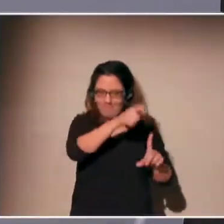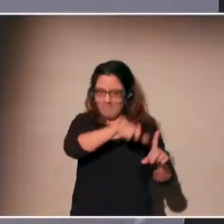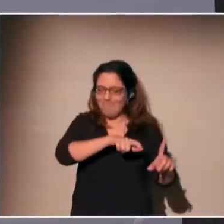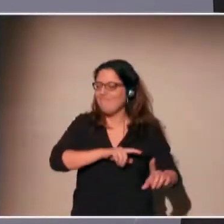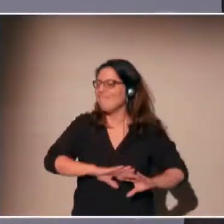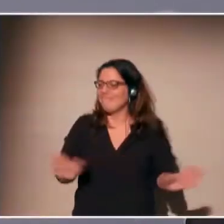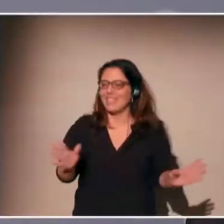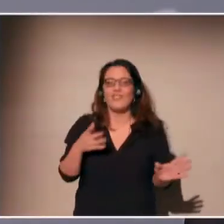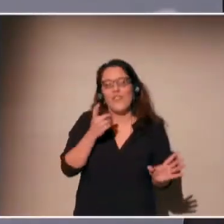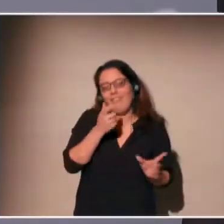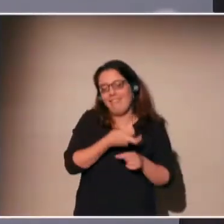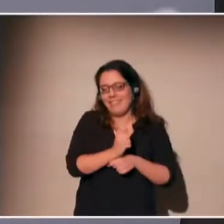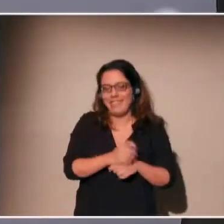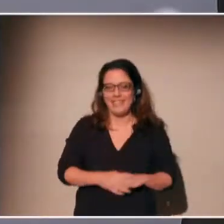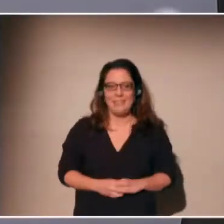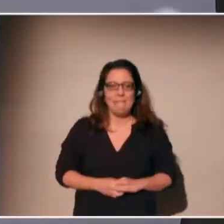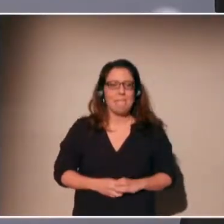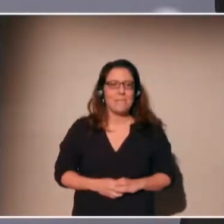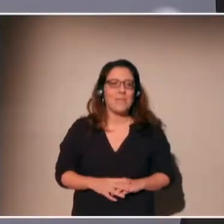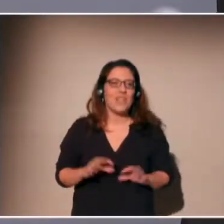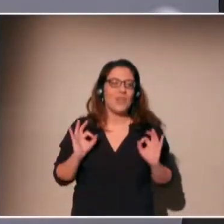where this question comes from.